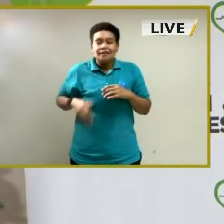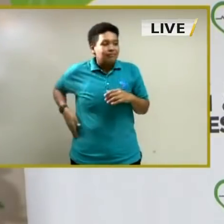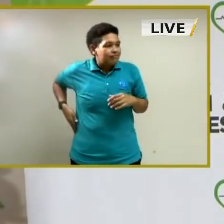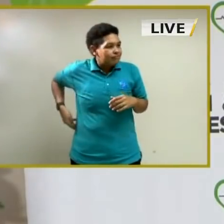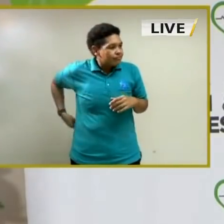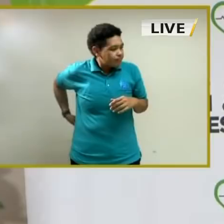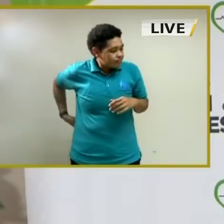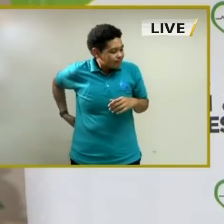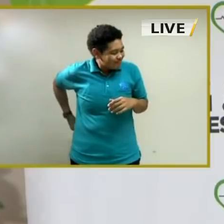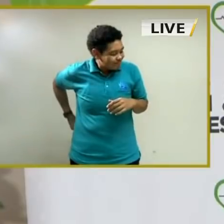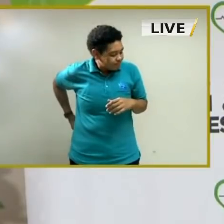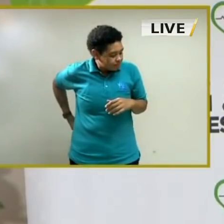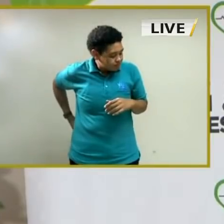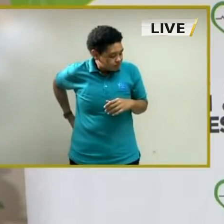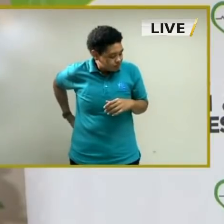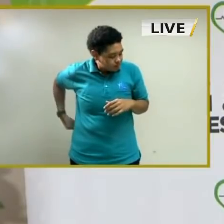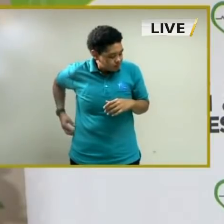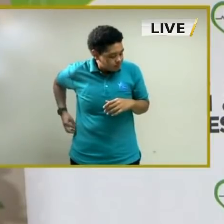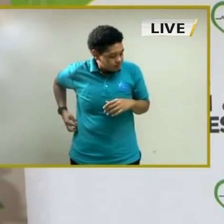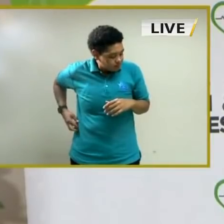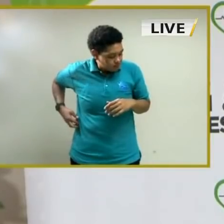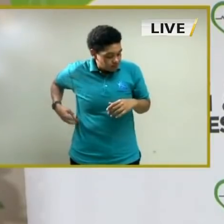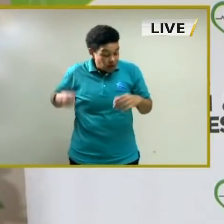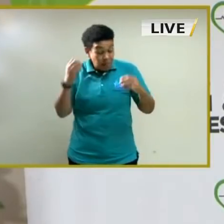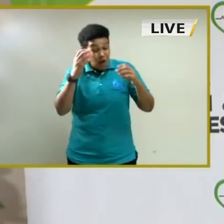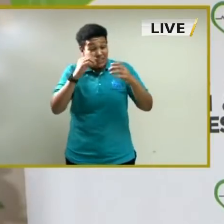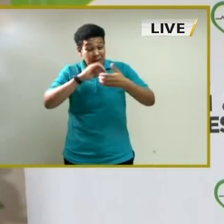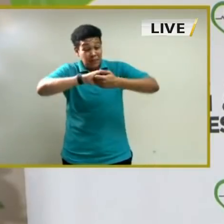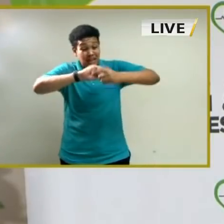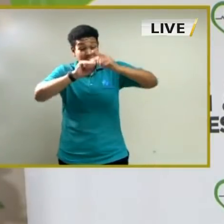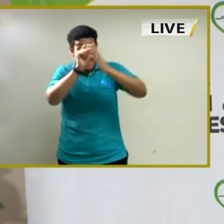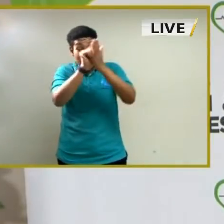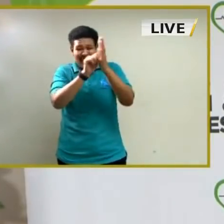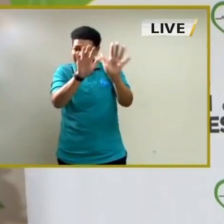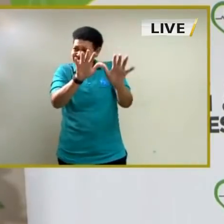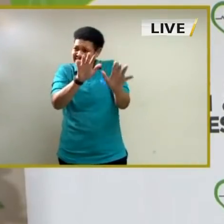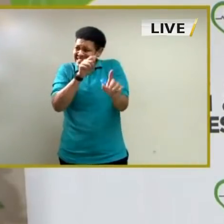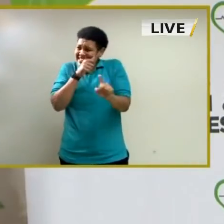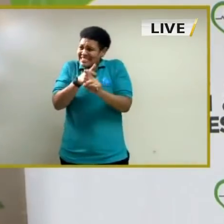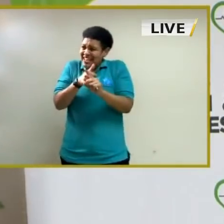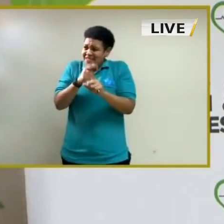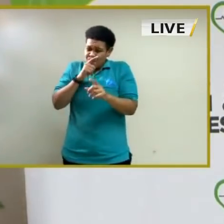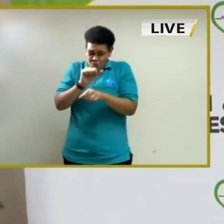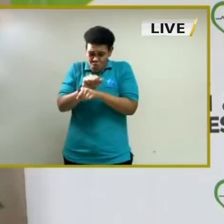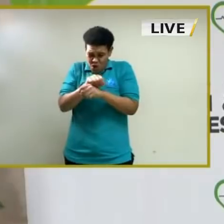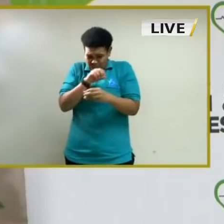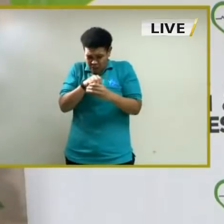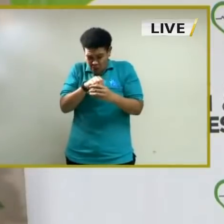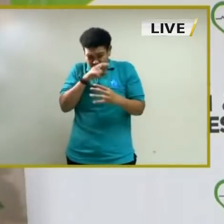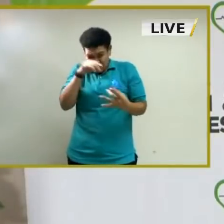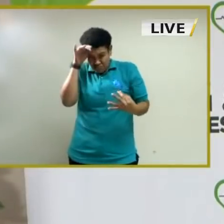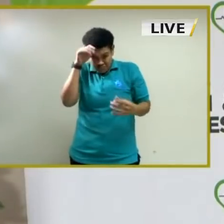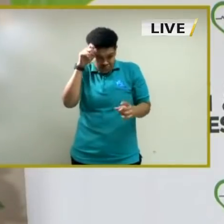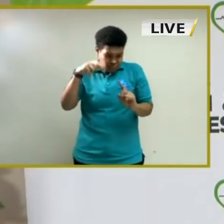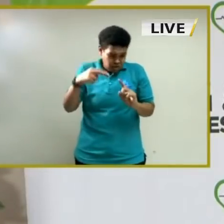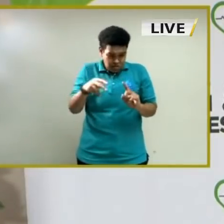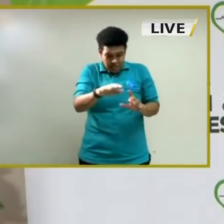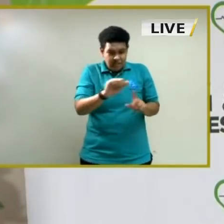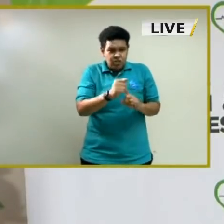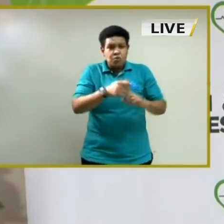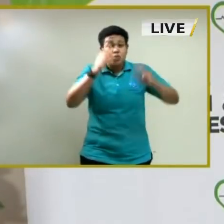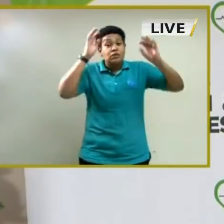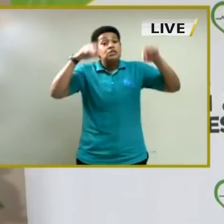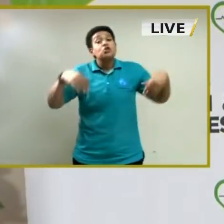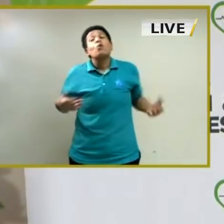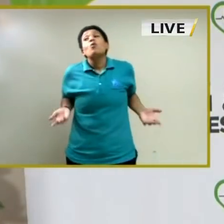and agencies, even while we work internally to contextualize the information that is given. So the conclusion is